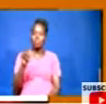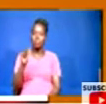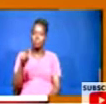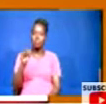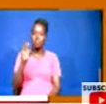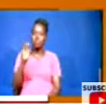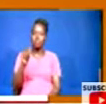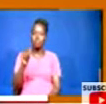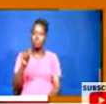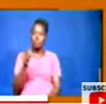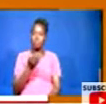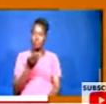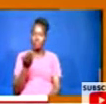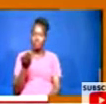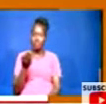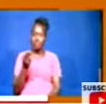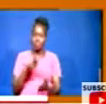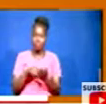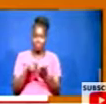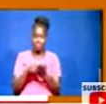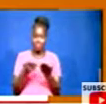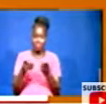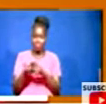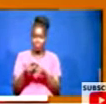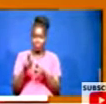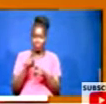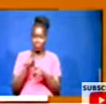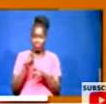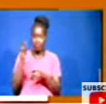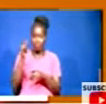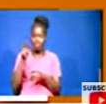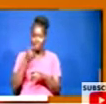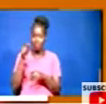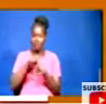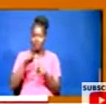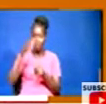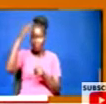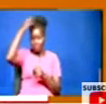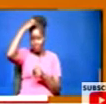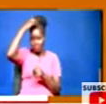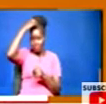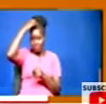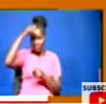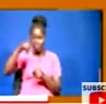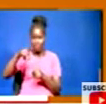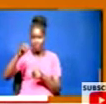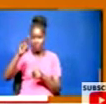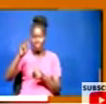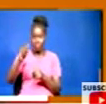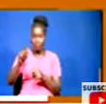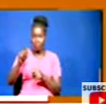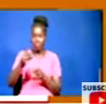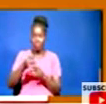is his pet project. And of course, the president also talked about Lamu Port after it became or